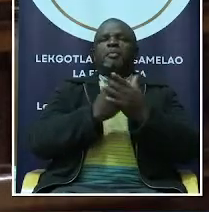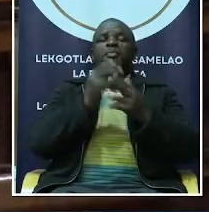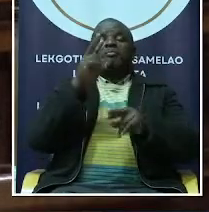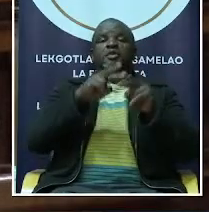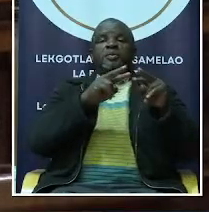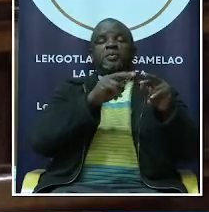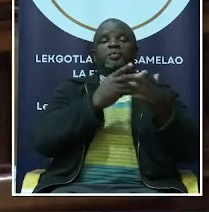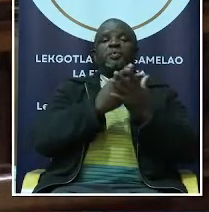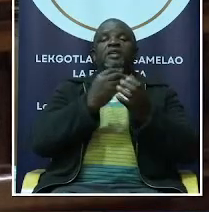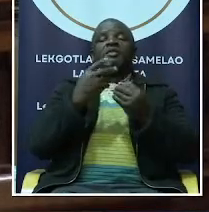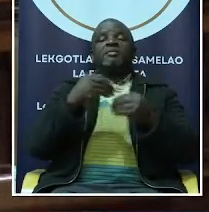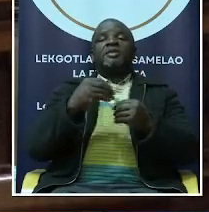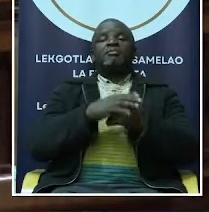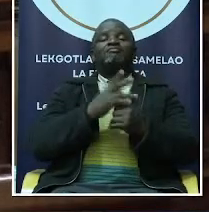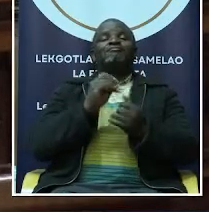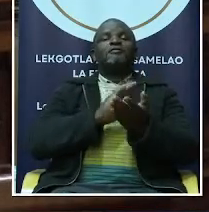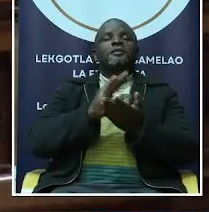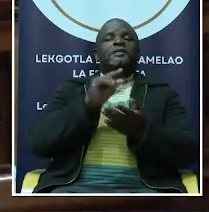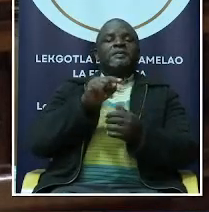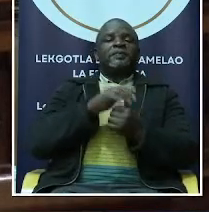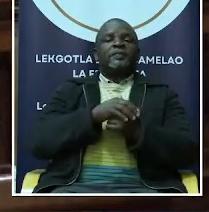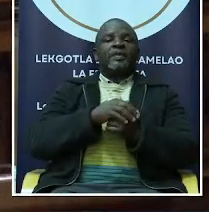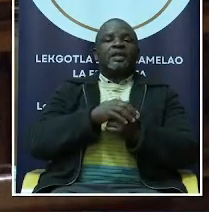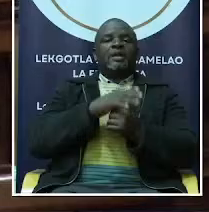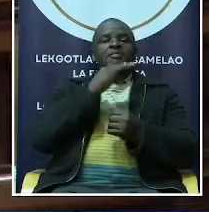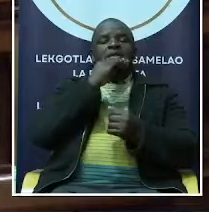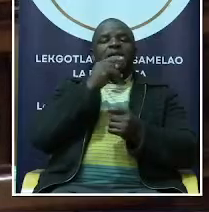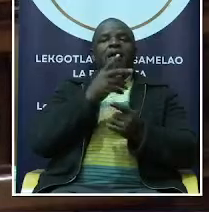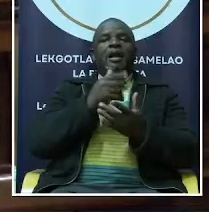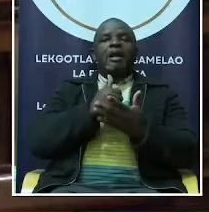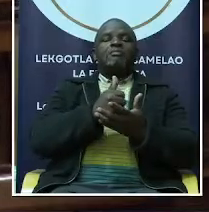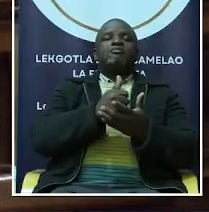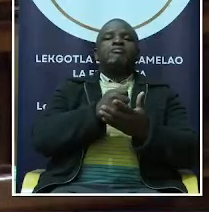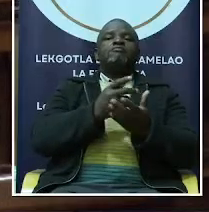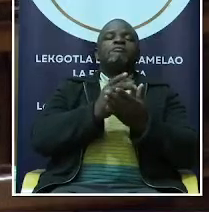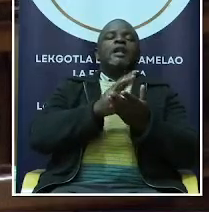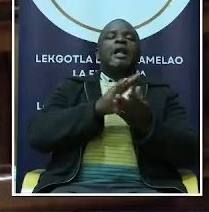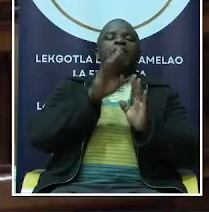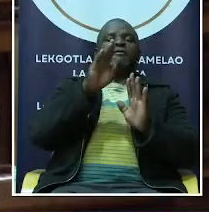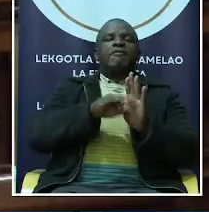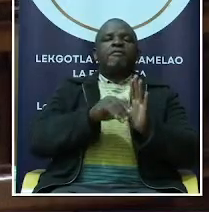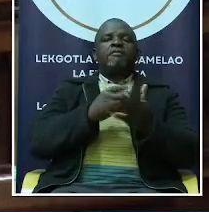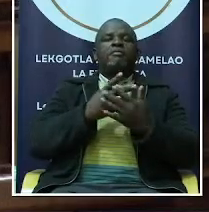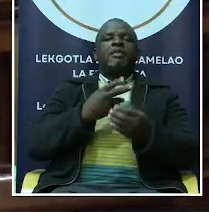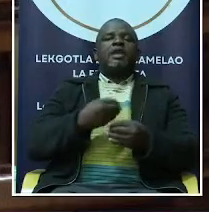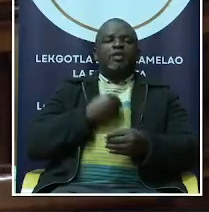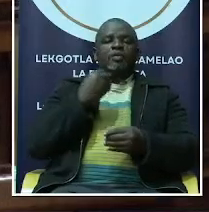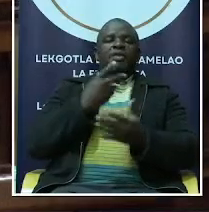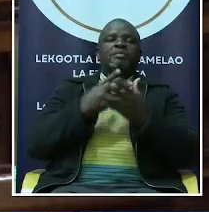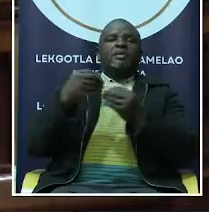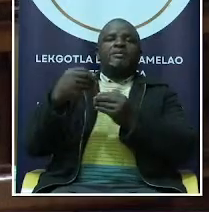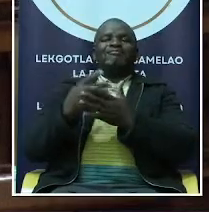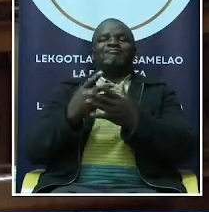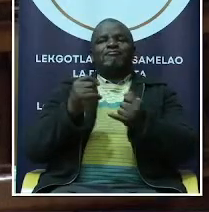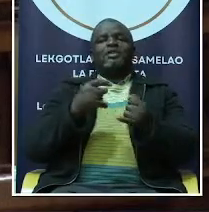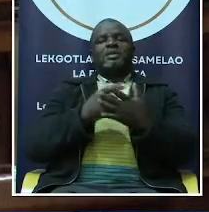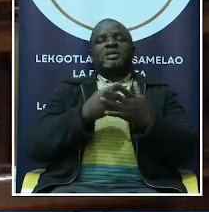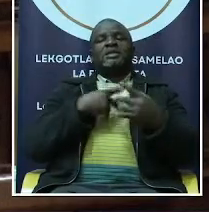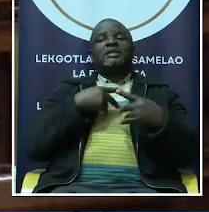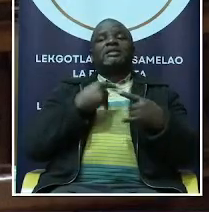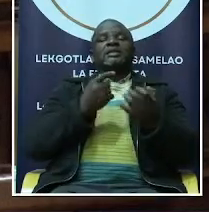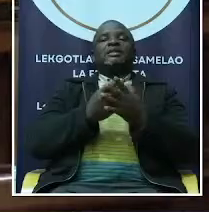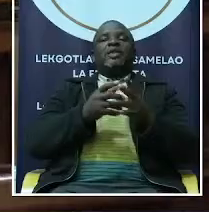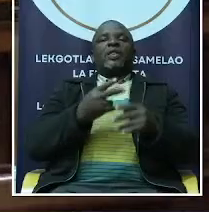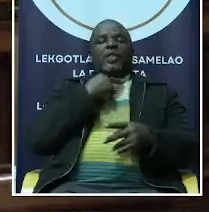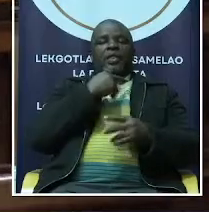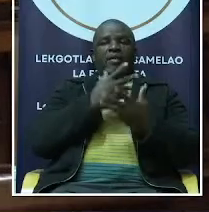they will be providing funding to. This will assist to curb young entrepreneurs being overwhelmed and ultimately having to close their businesses